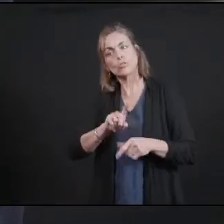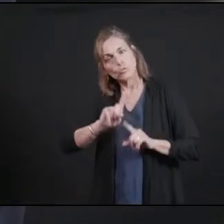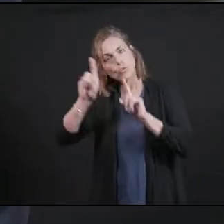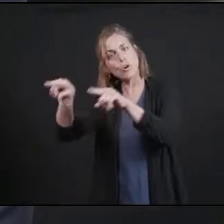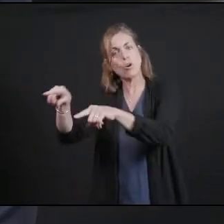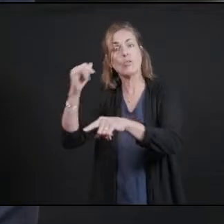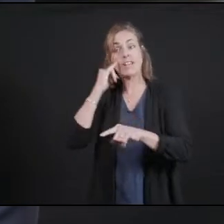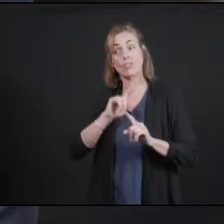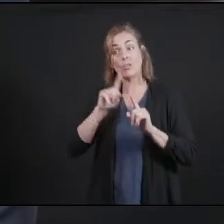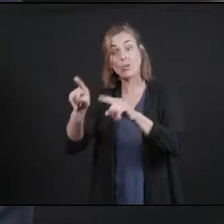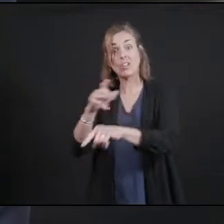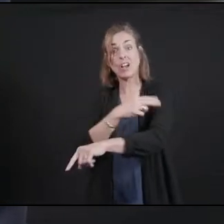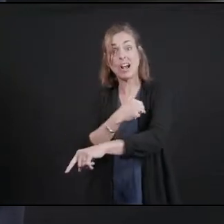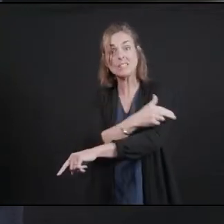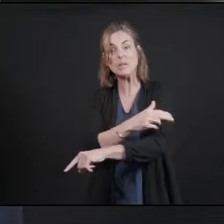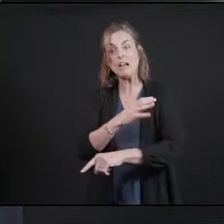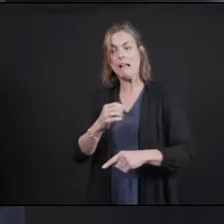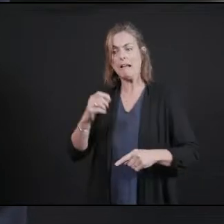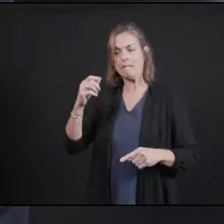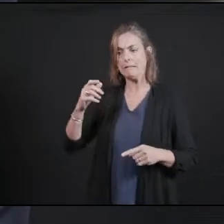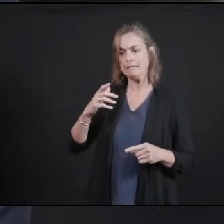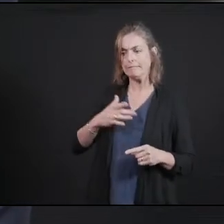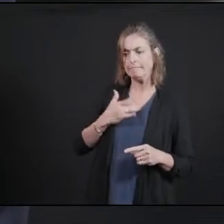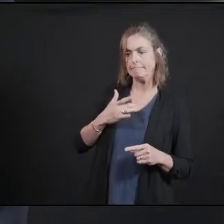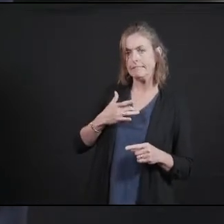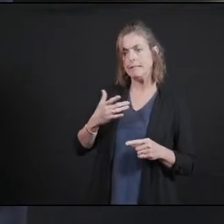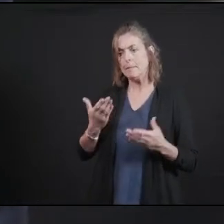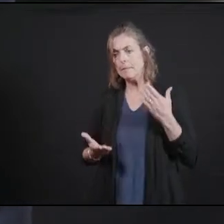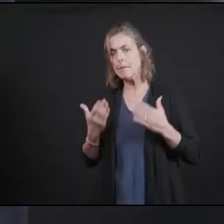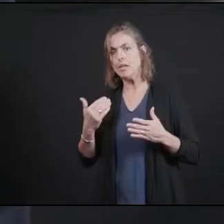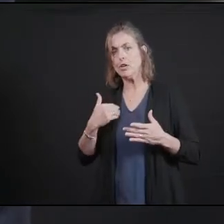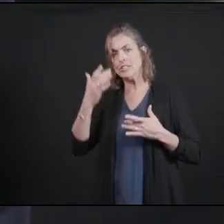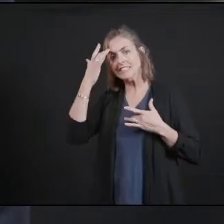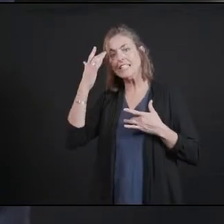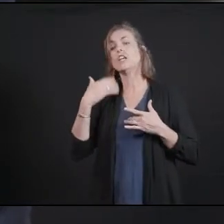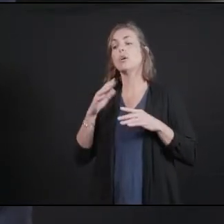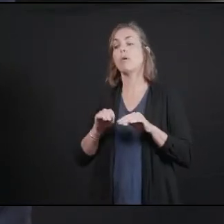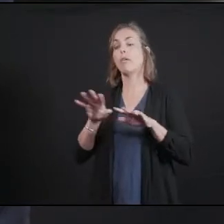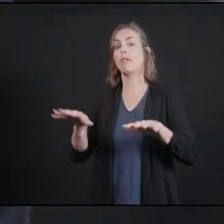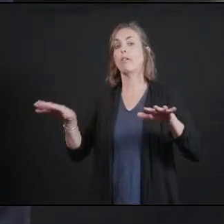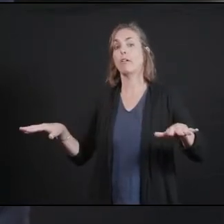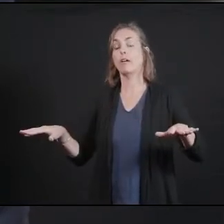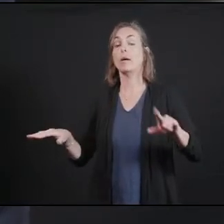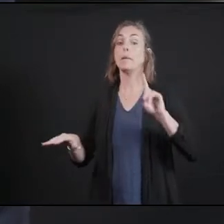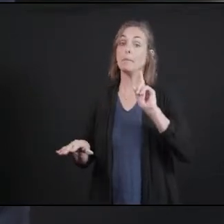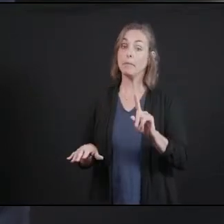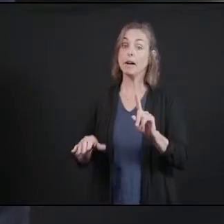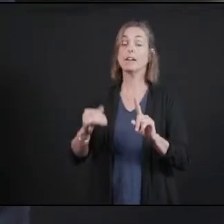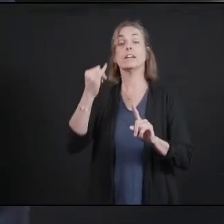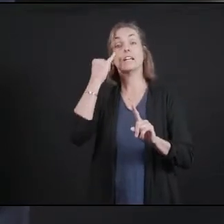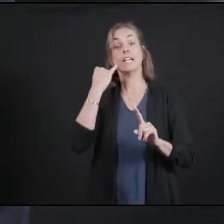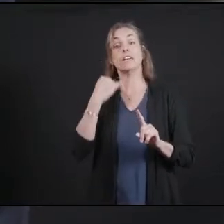776-1519, and we will come to you. Please do not go to the hospital unless